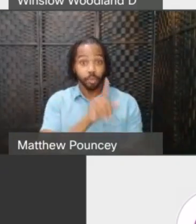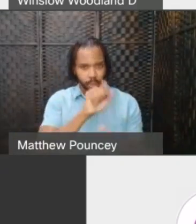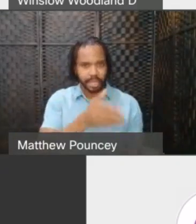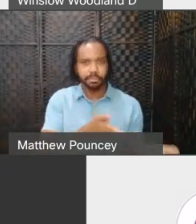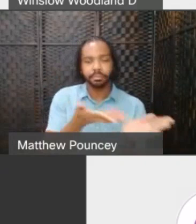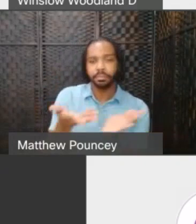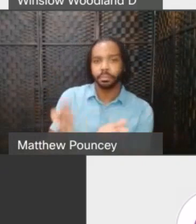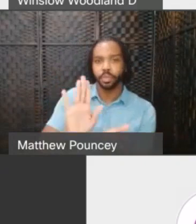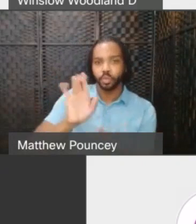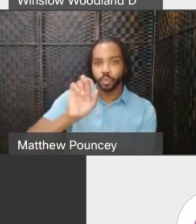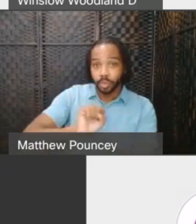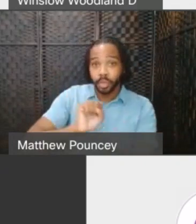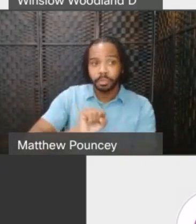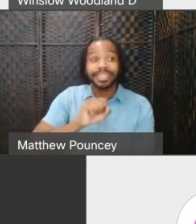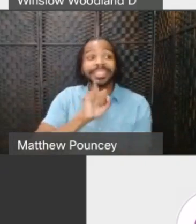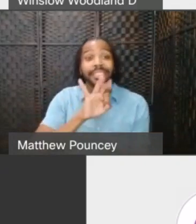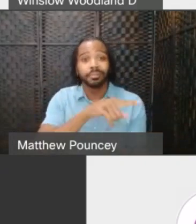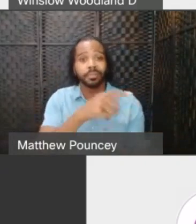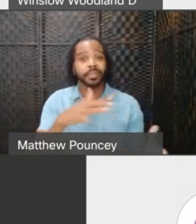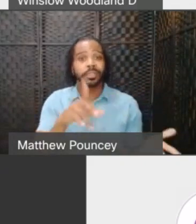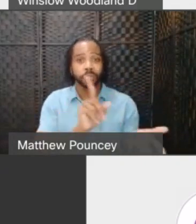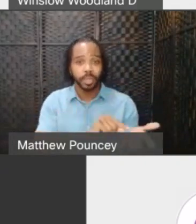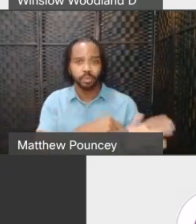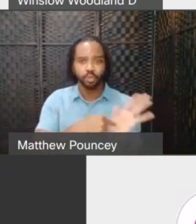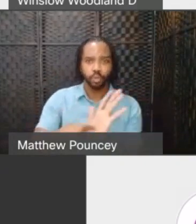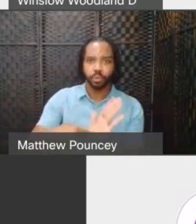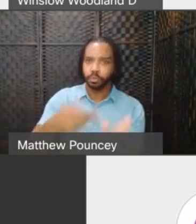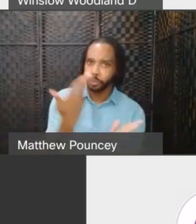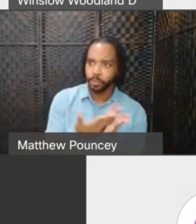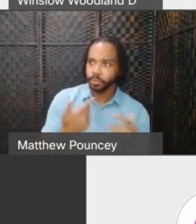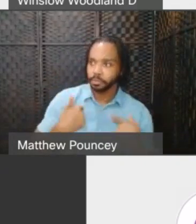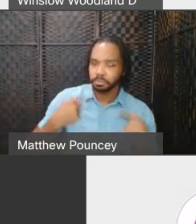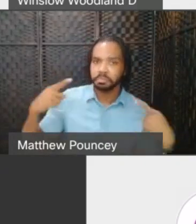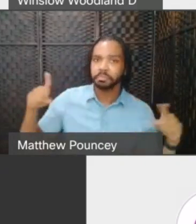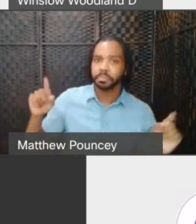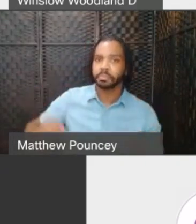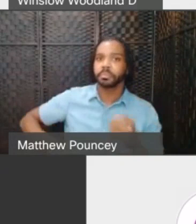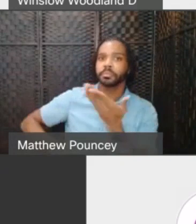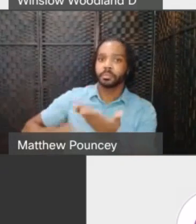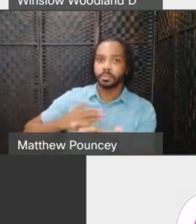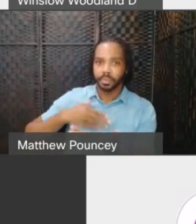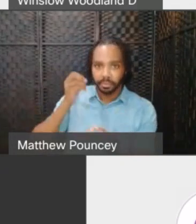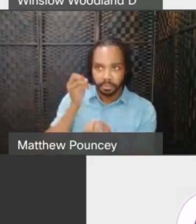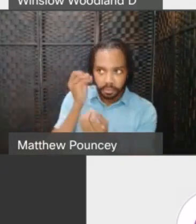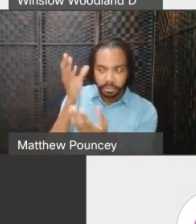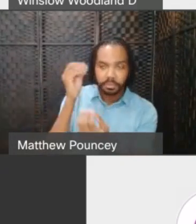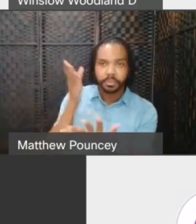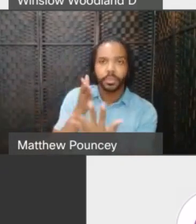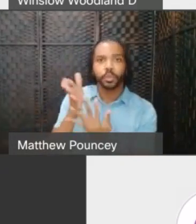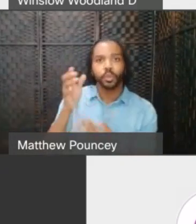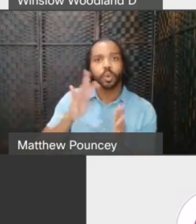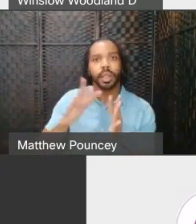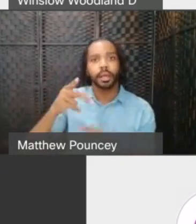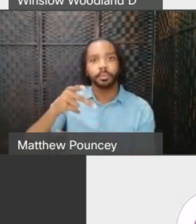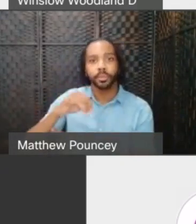employee if they printed it out to show that they were successful in submitting their information in the portal. If they